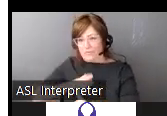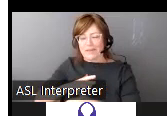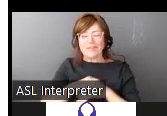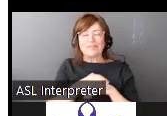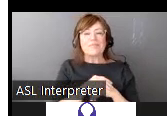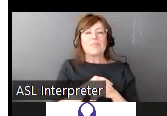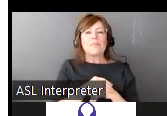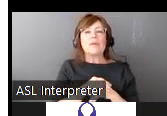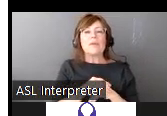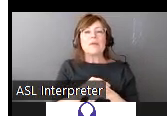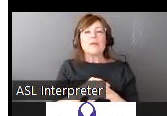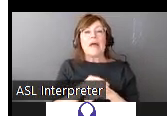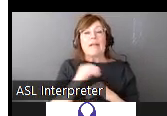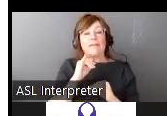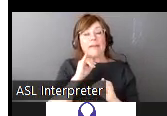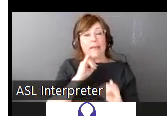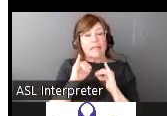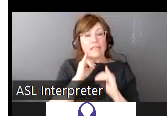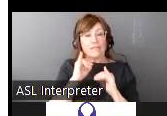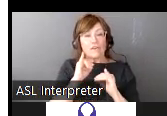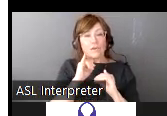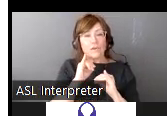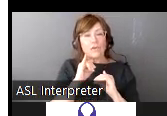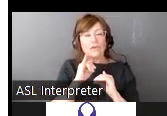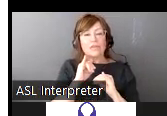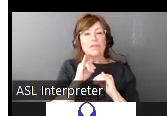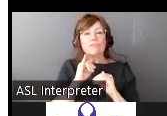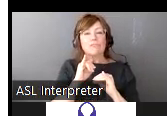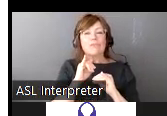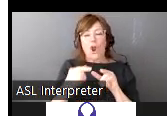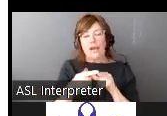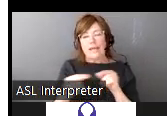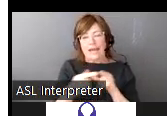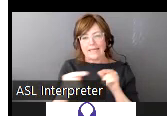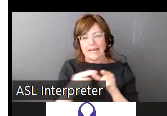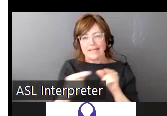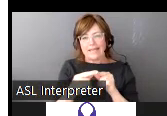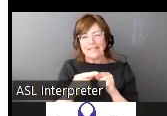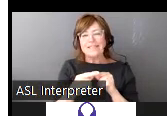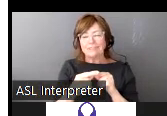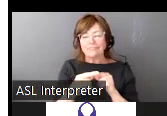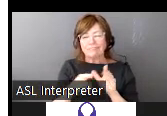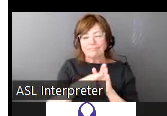conducted in Cantonese by bilingual and bicultural research assistants.